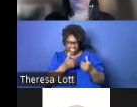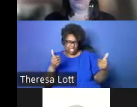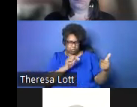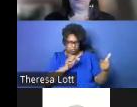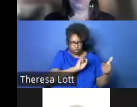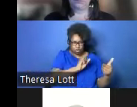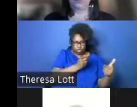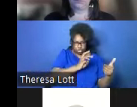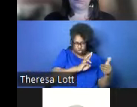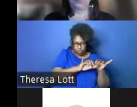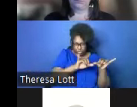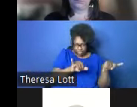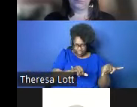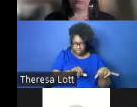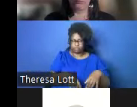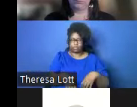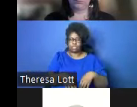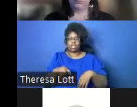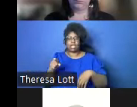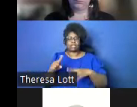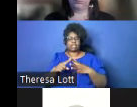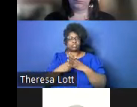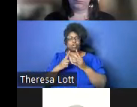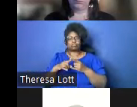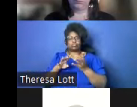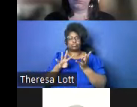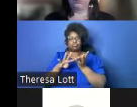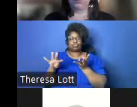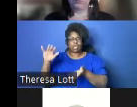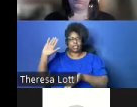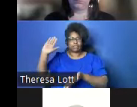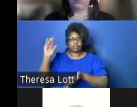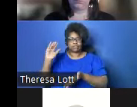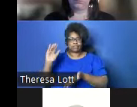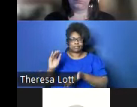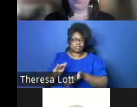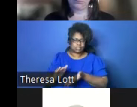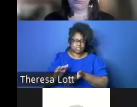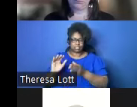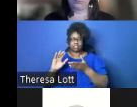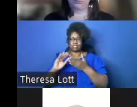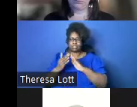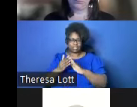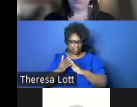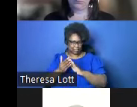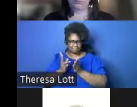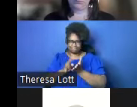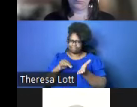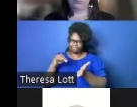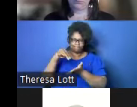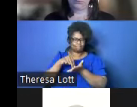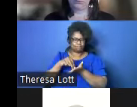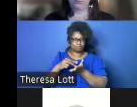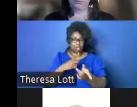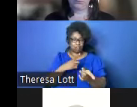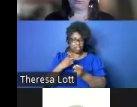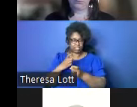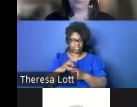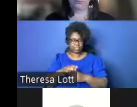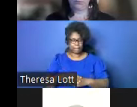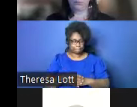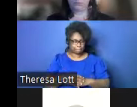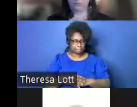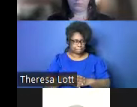of the city begin to drain and bounce back faster. You can also see here, we would have